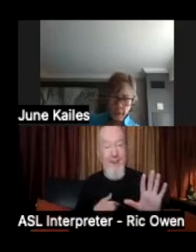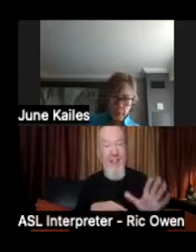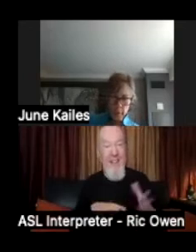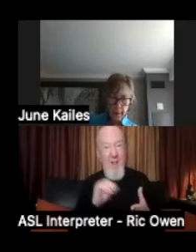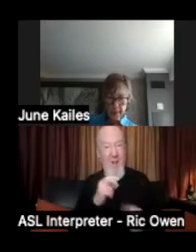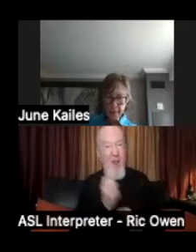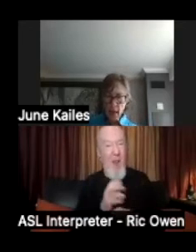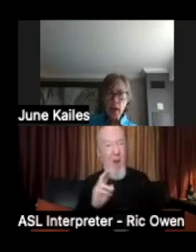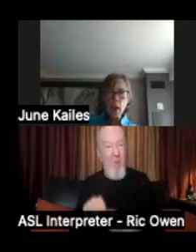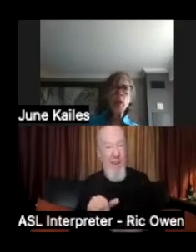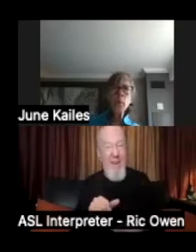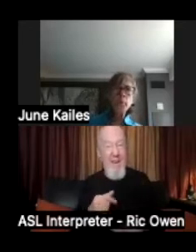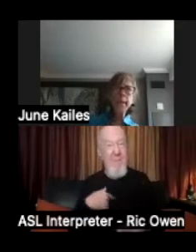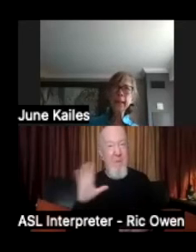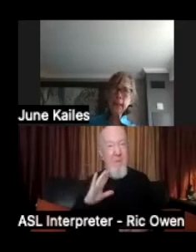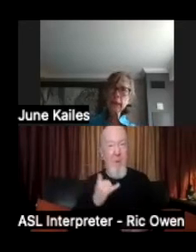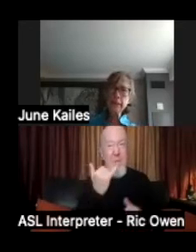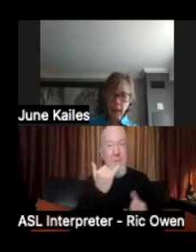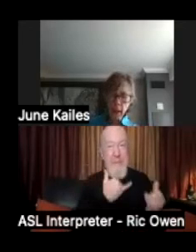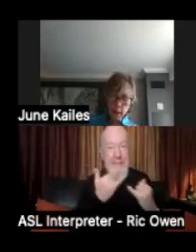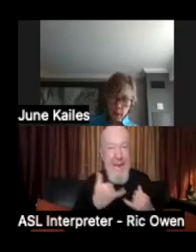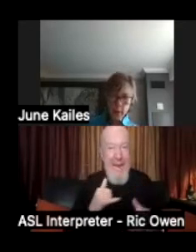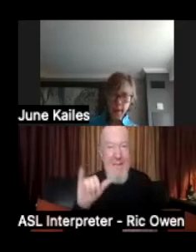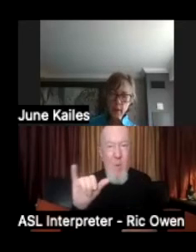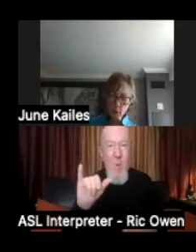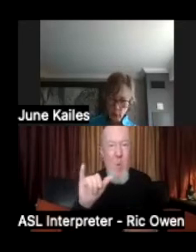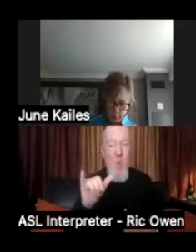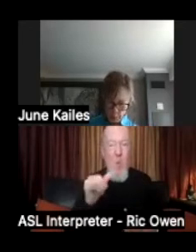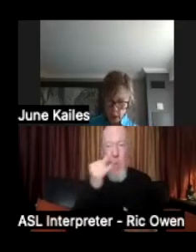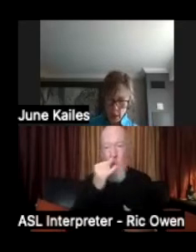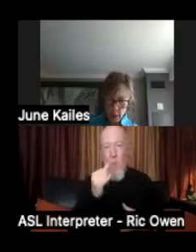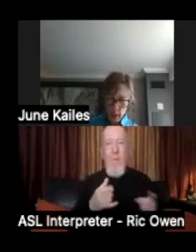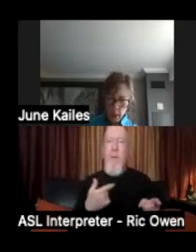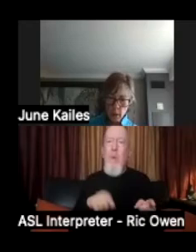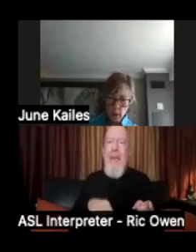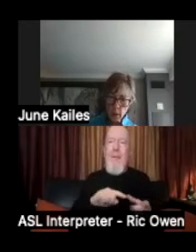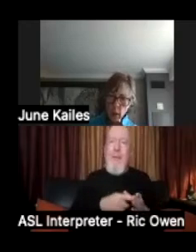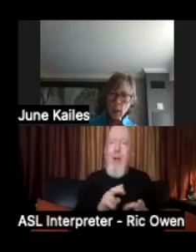with people, is that we need to start using scripts,